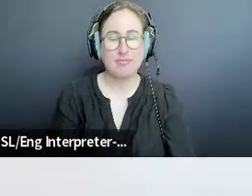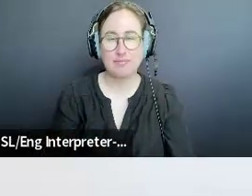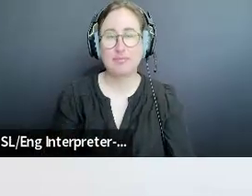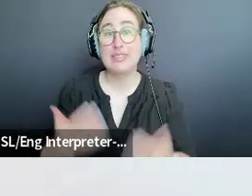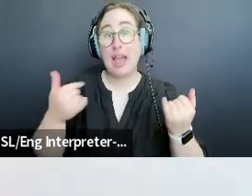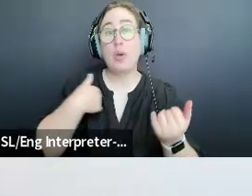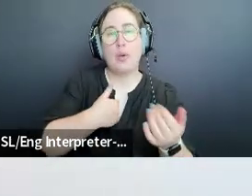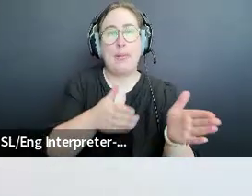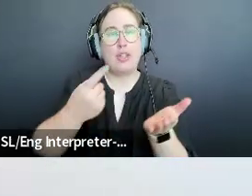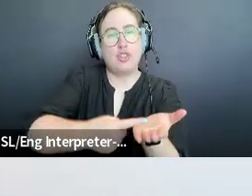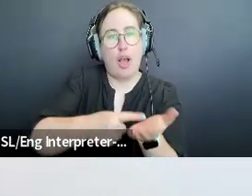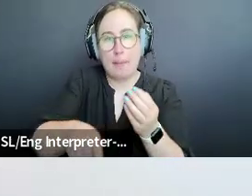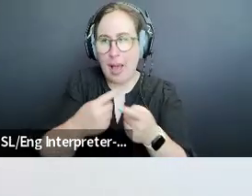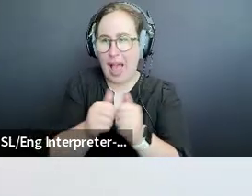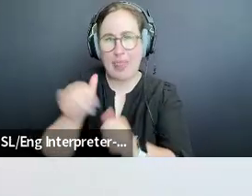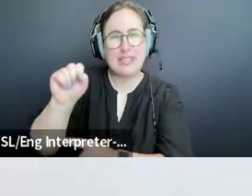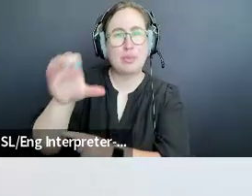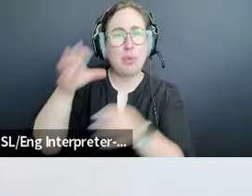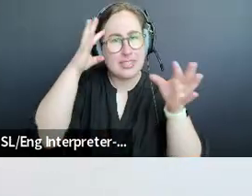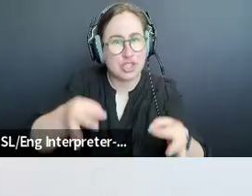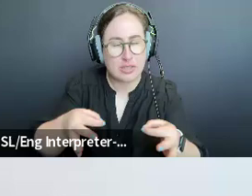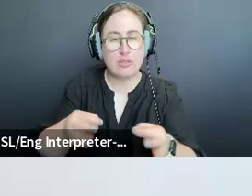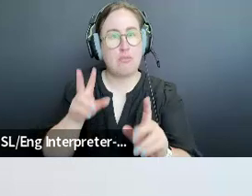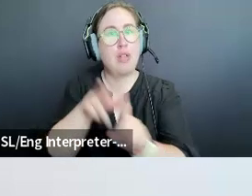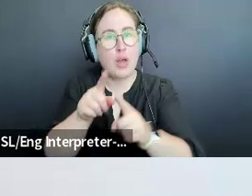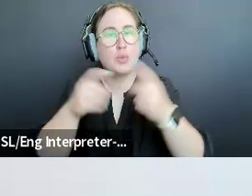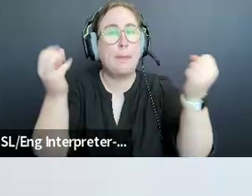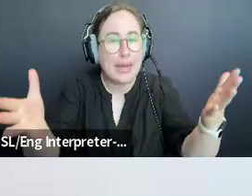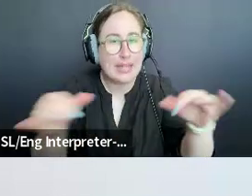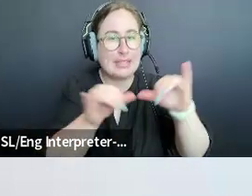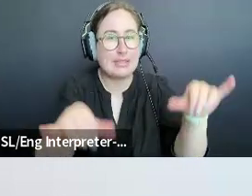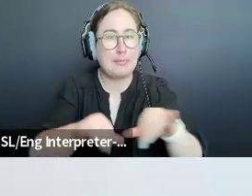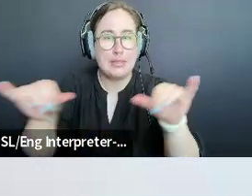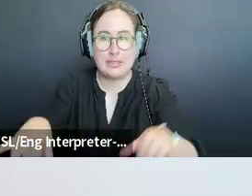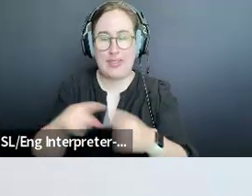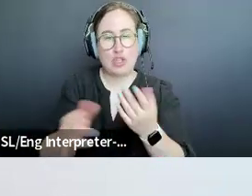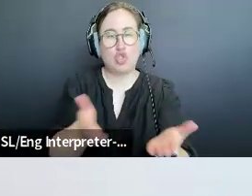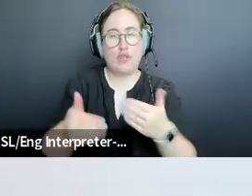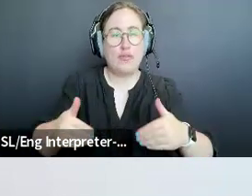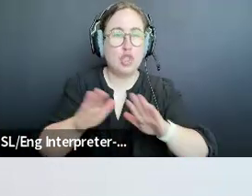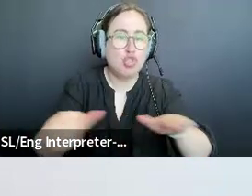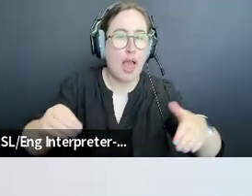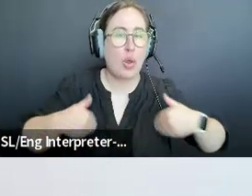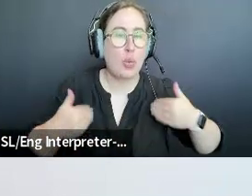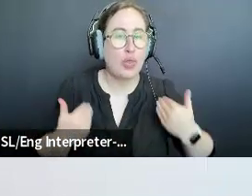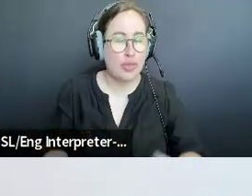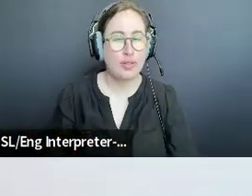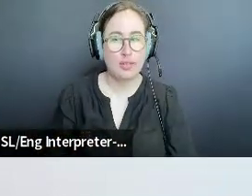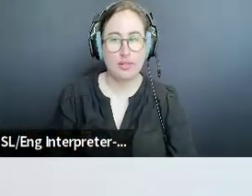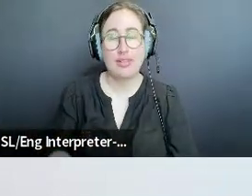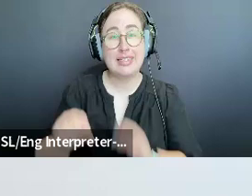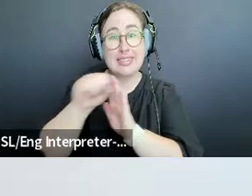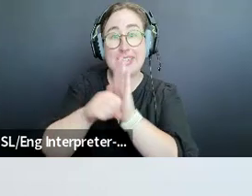talk about how this Supreme Court decision has been applied to the many systems serving children and youth, including state